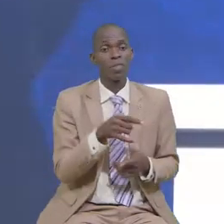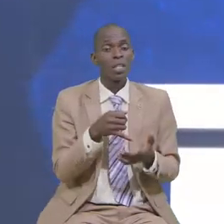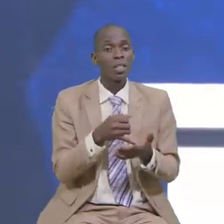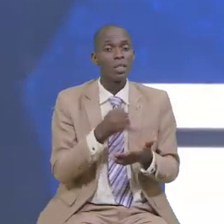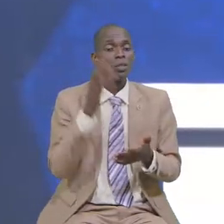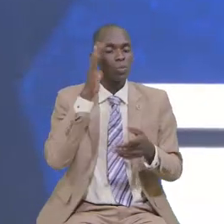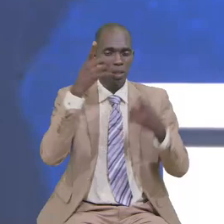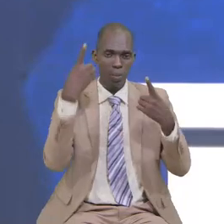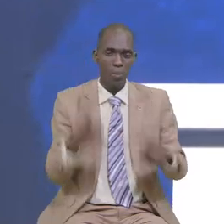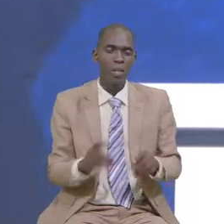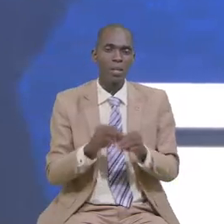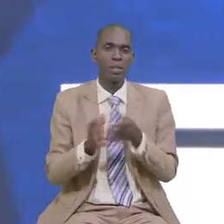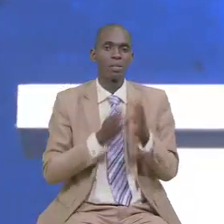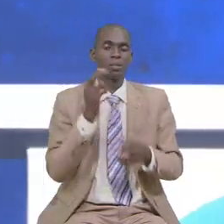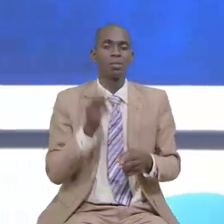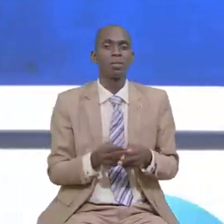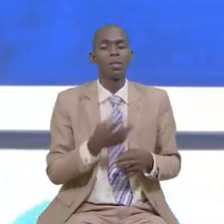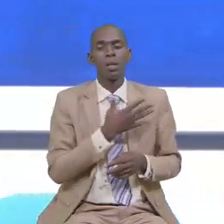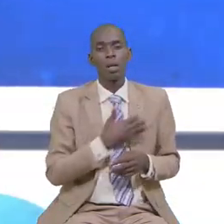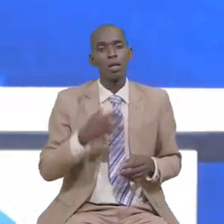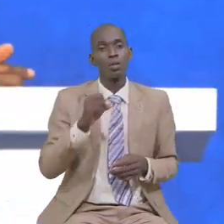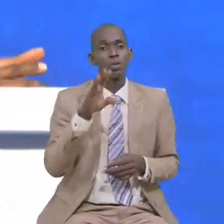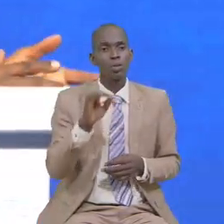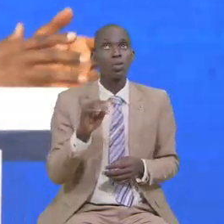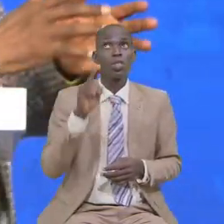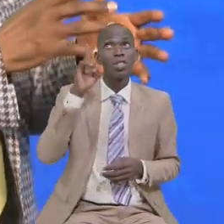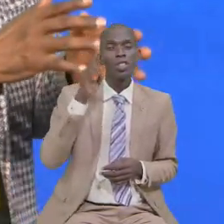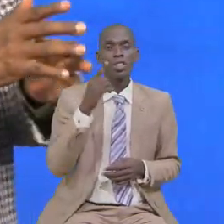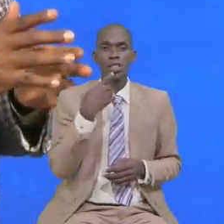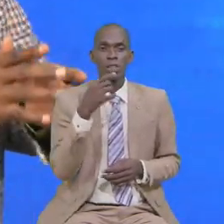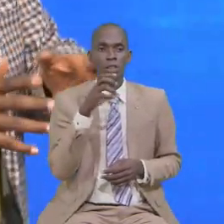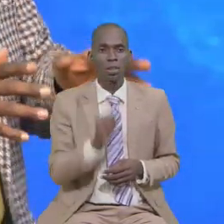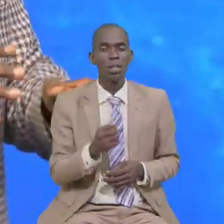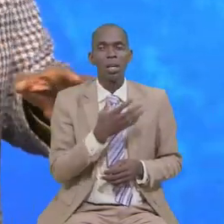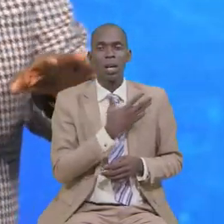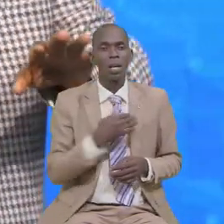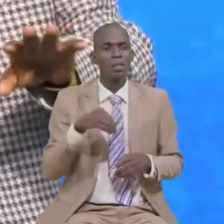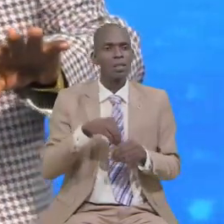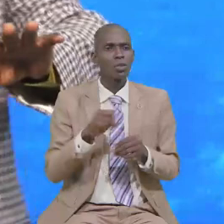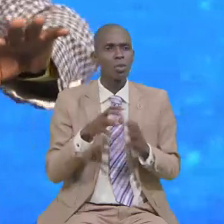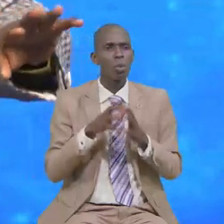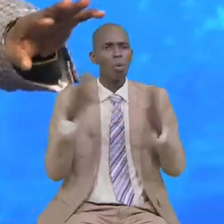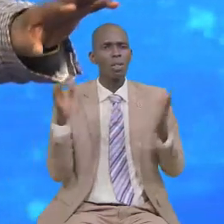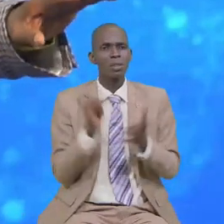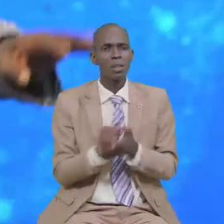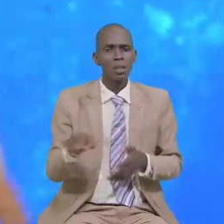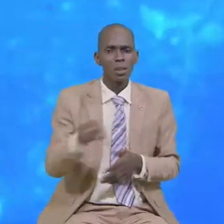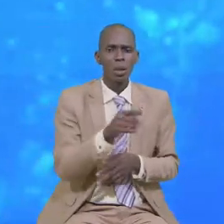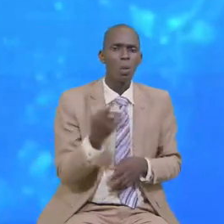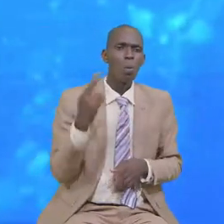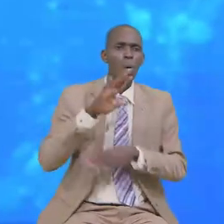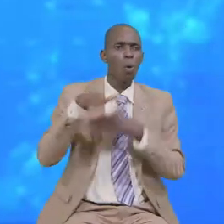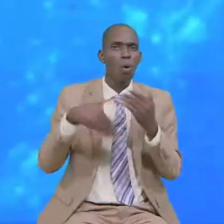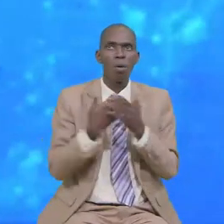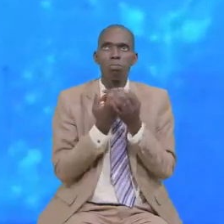happen. And so it says, and in so much that they were all